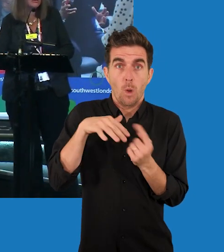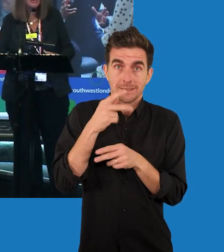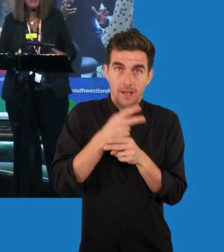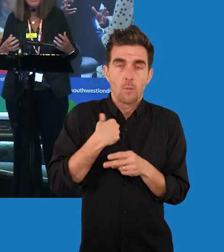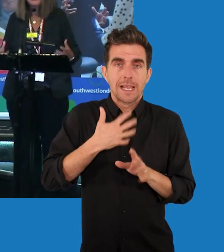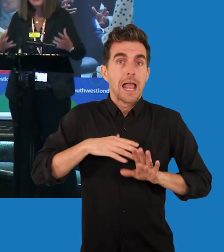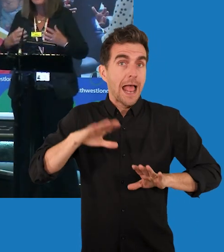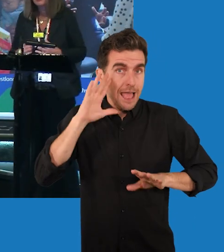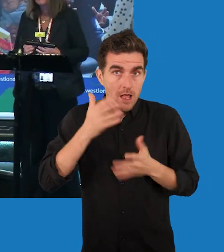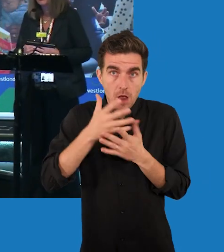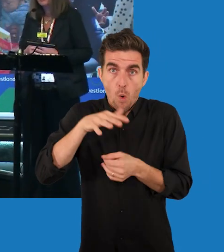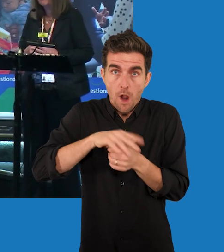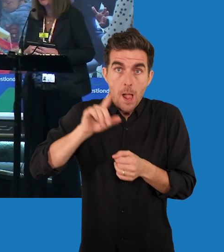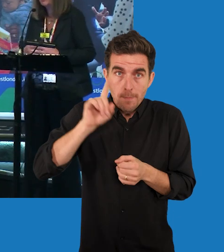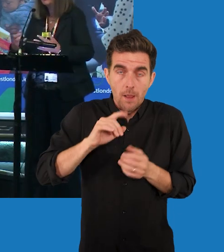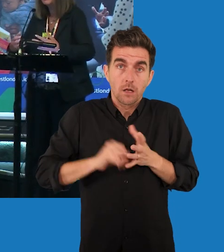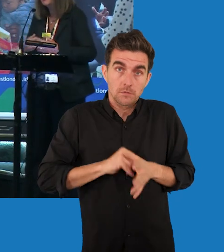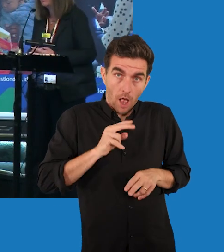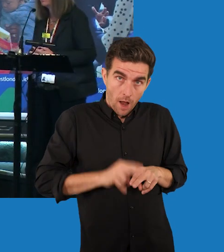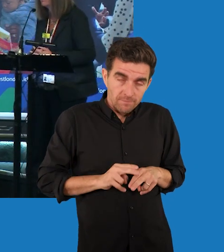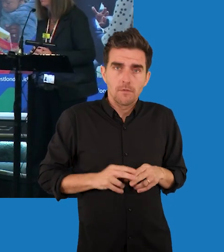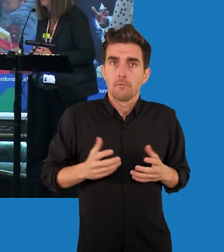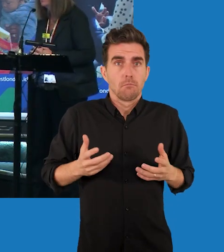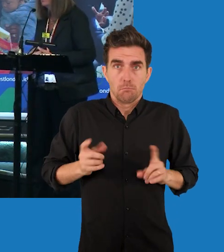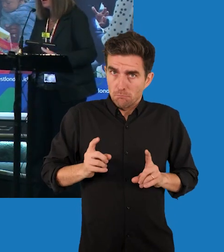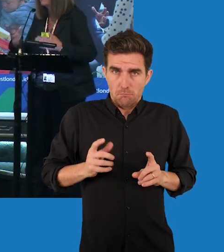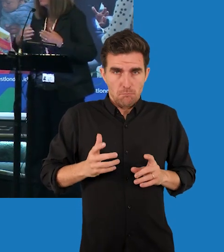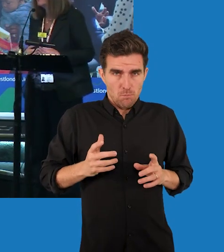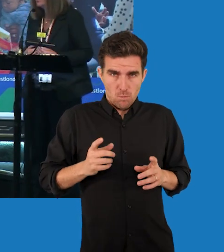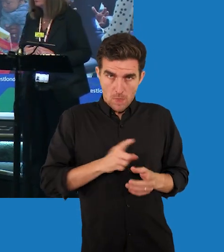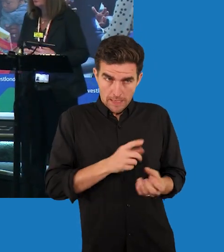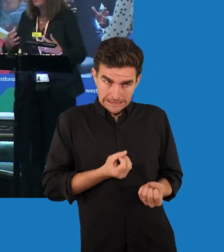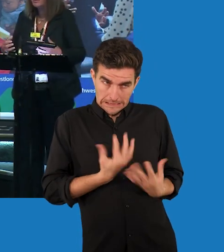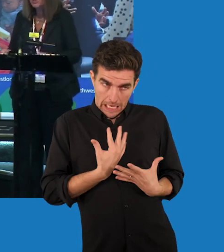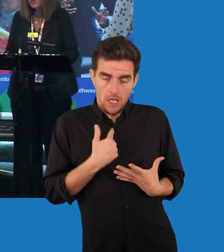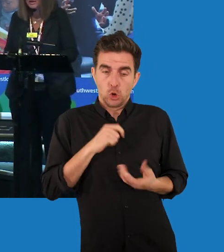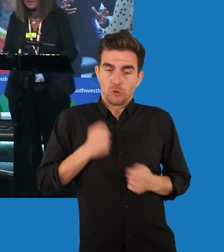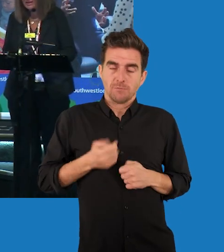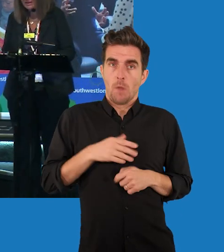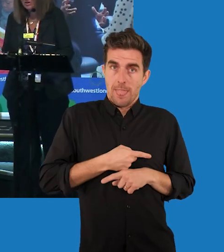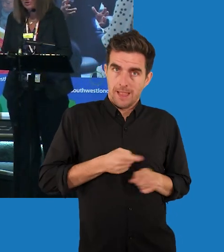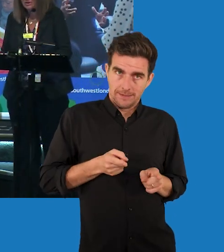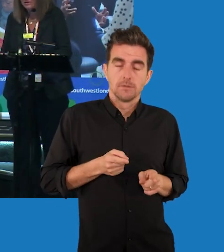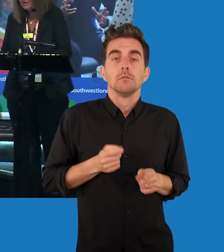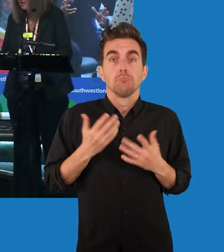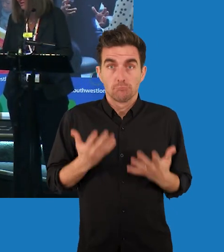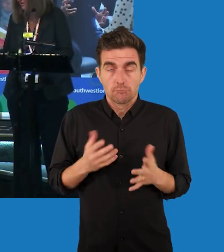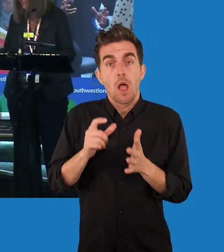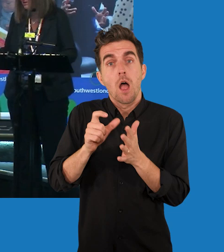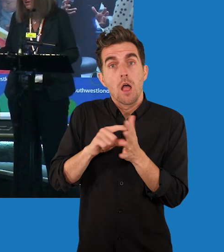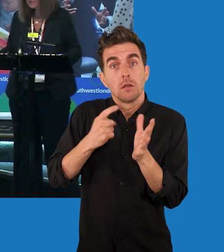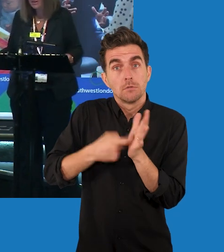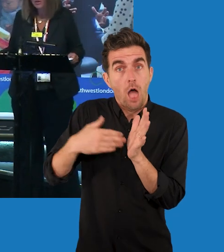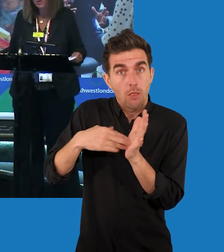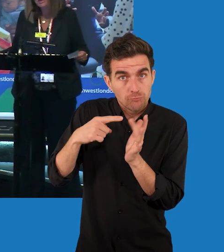and social care, we need to listen to local people as well as to our staff and really make changes based on what they're saying to us. So that